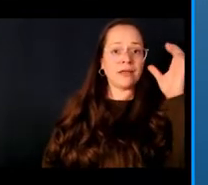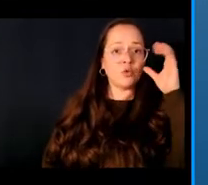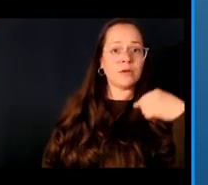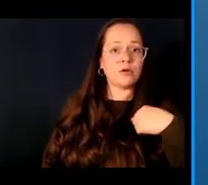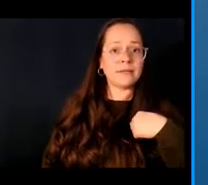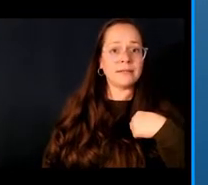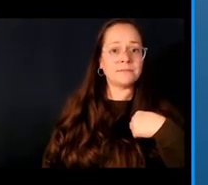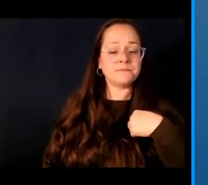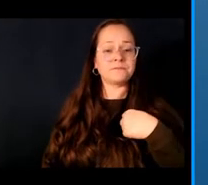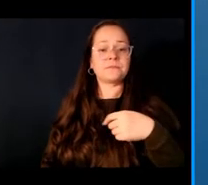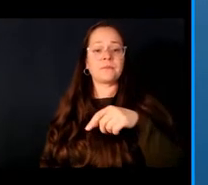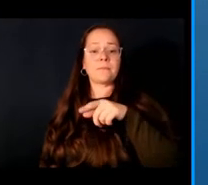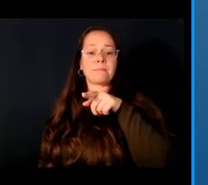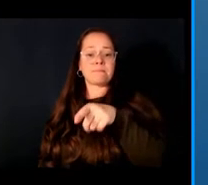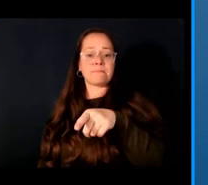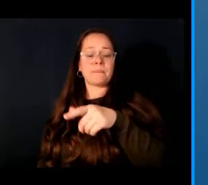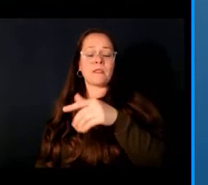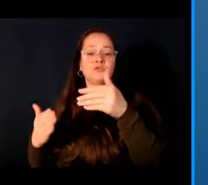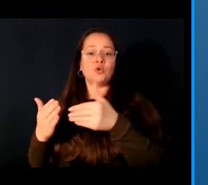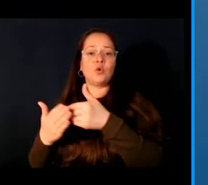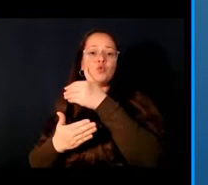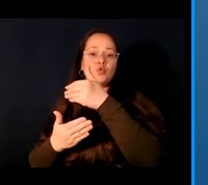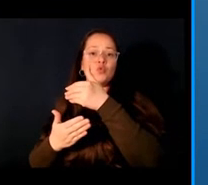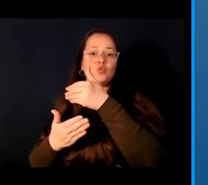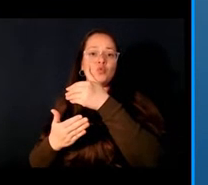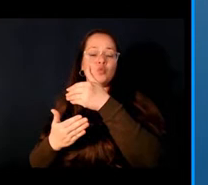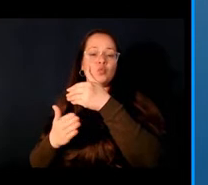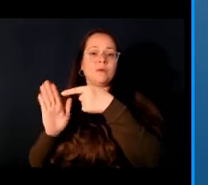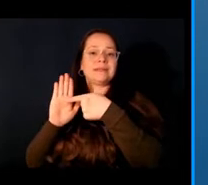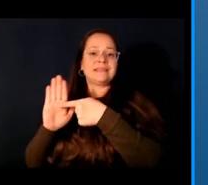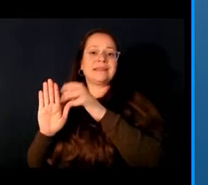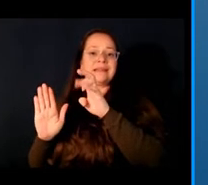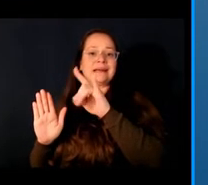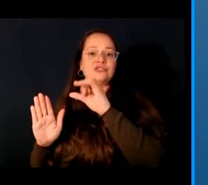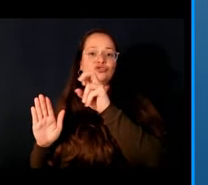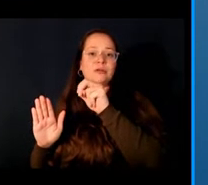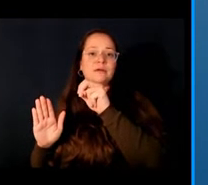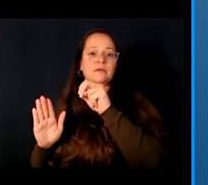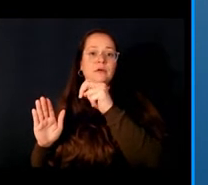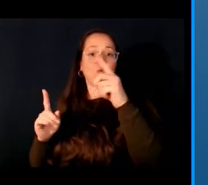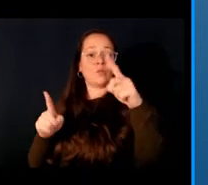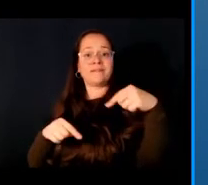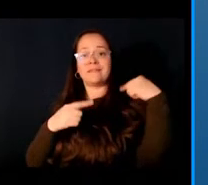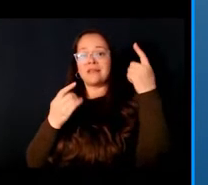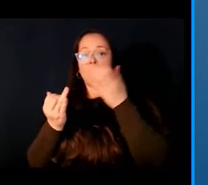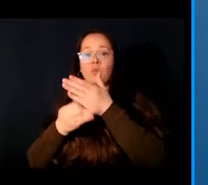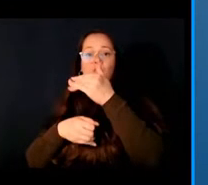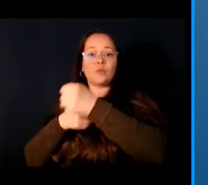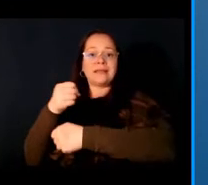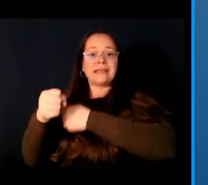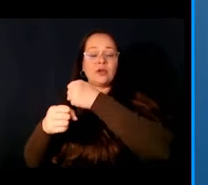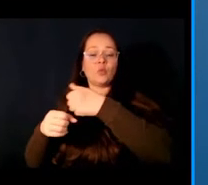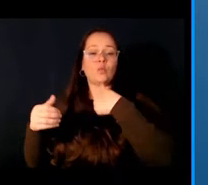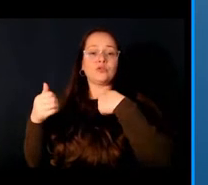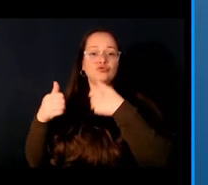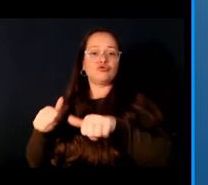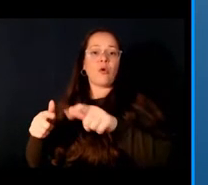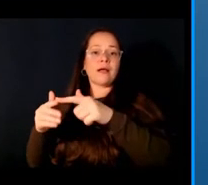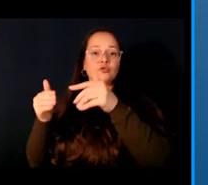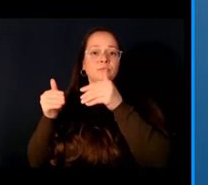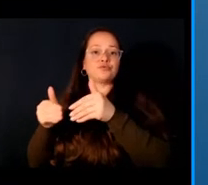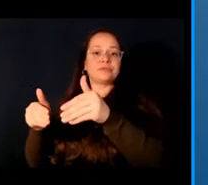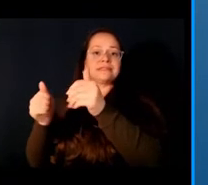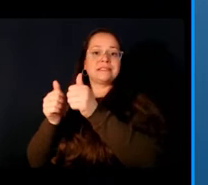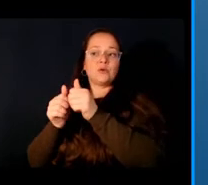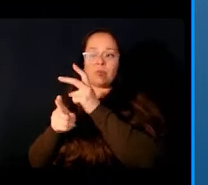2.1 is a new addition as we've done throughout the year we've tried to proceed with caution as we've made